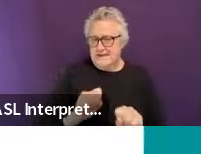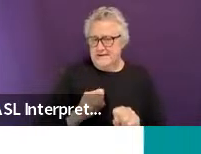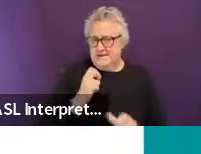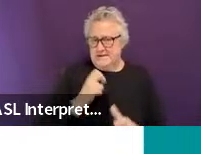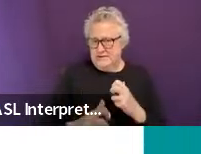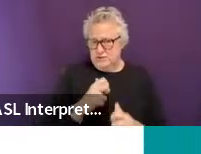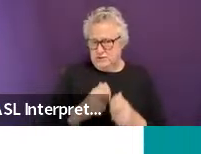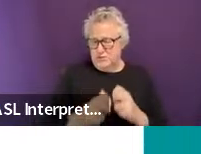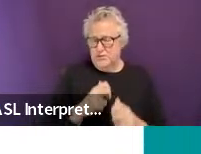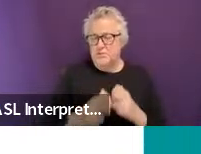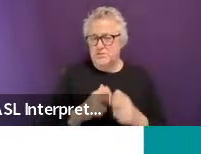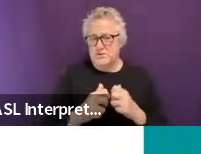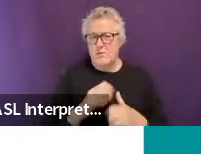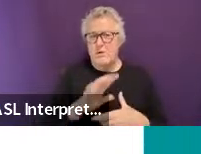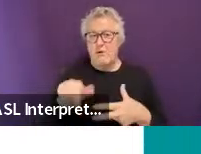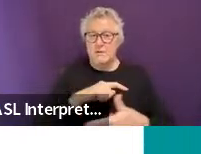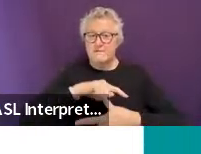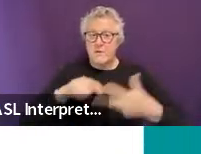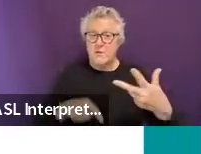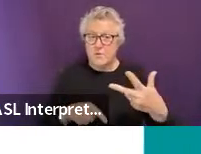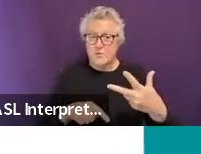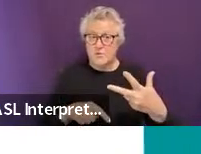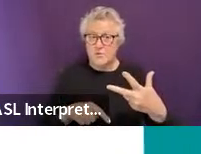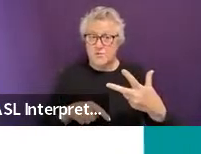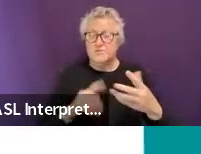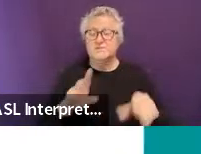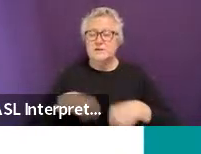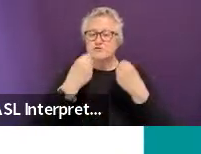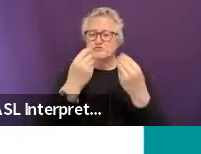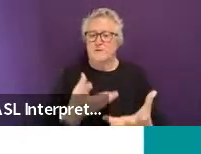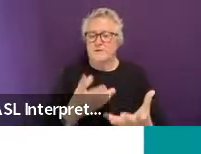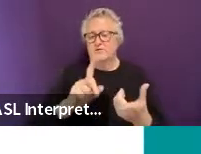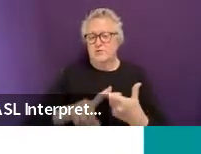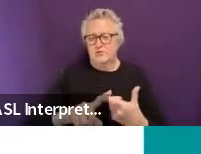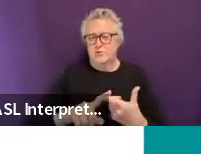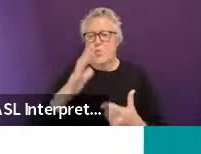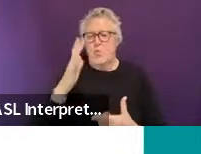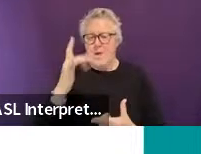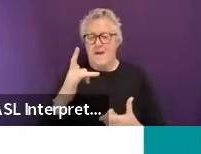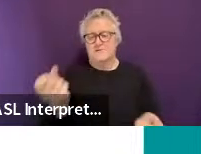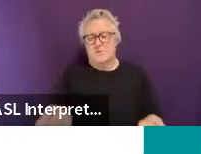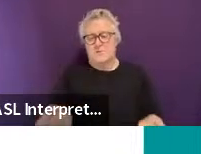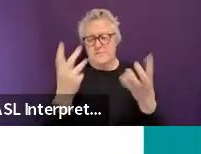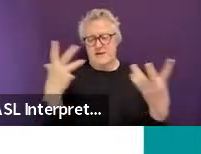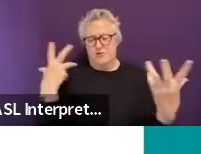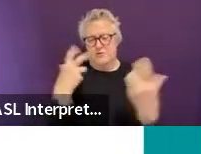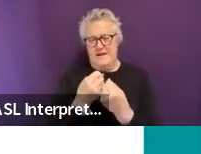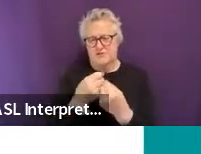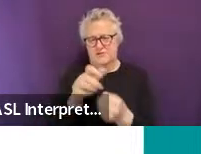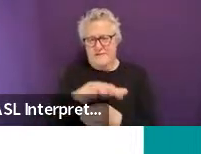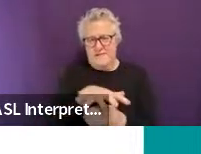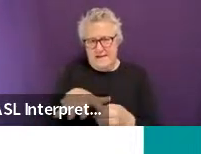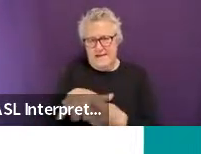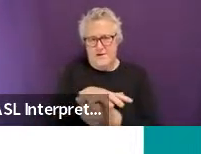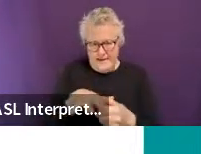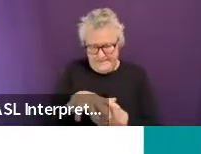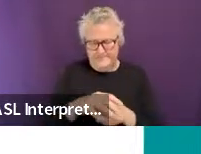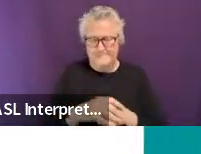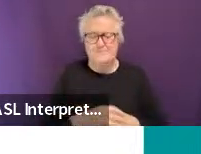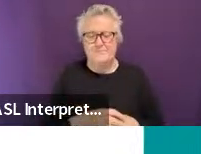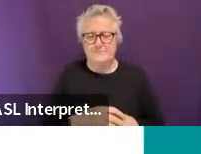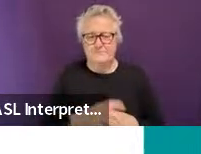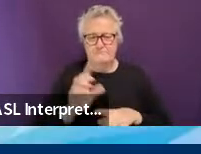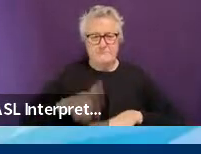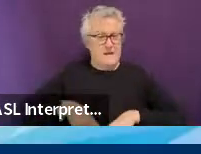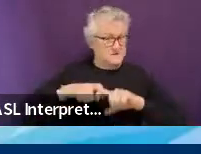are kind of contributing to the high number of crashes in the IBR program area. So I was going to stop here, Millicent,